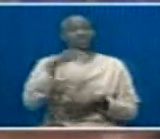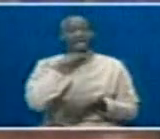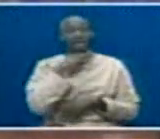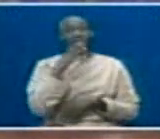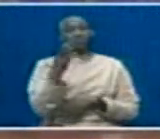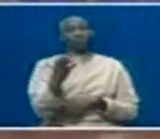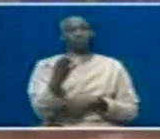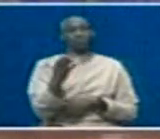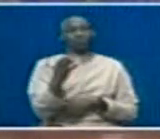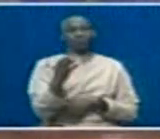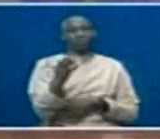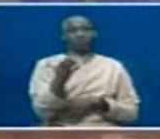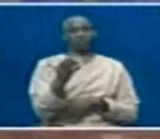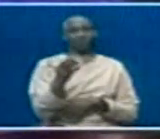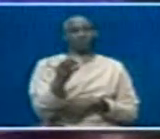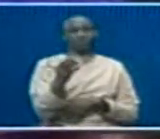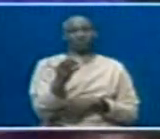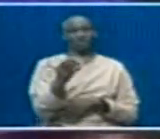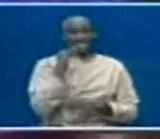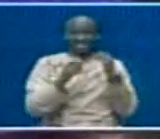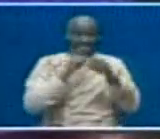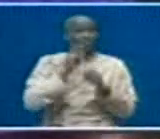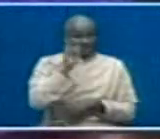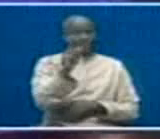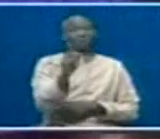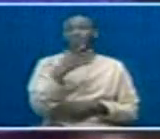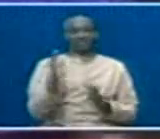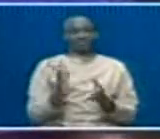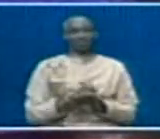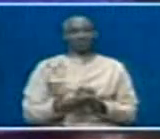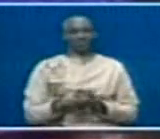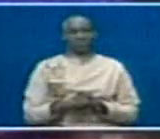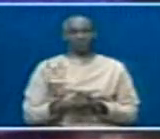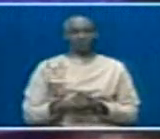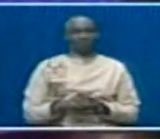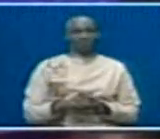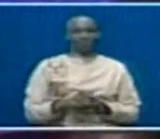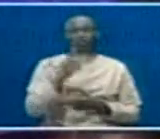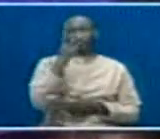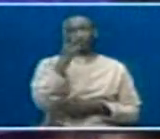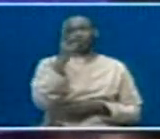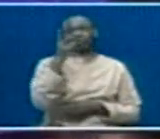and the seminar was being done there. Was that the last time you saw him? Yeah, the last time I saw Ali. 2000?